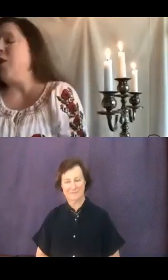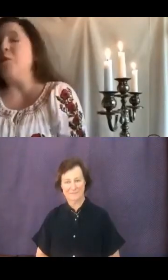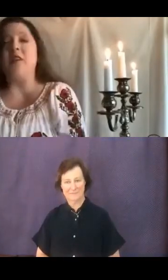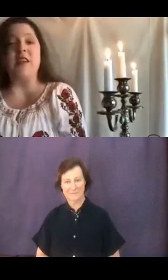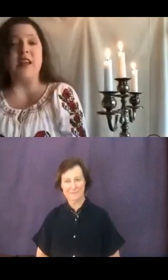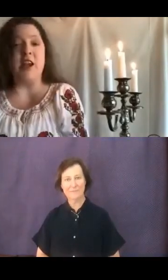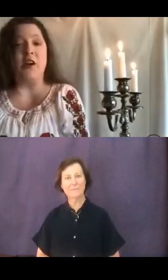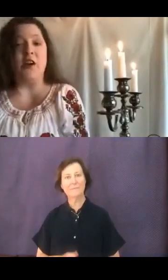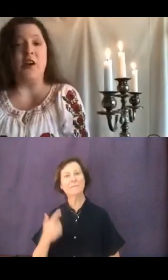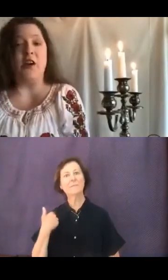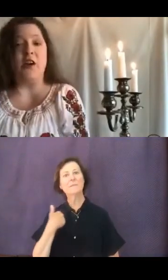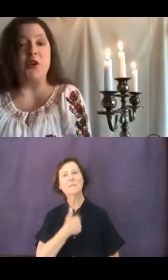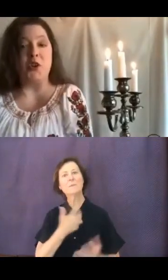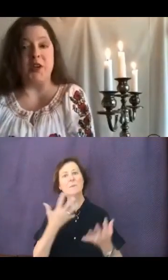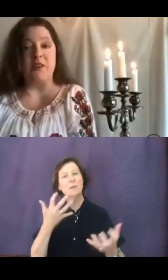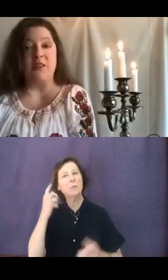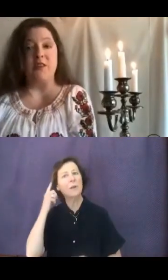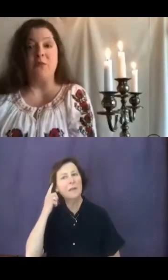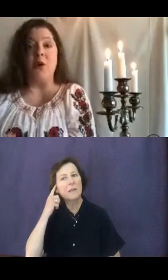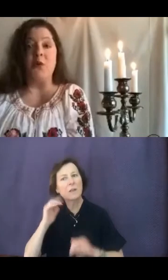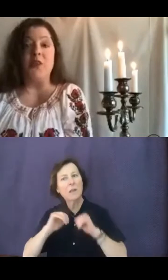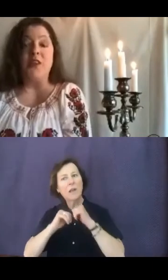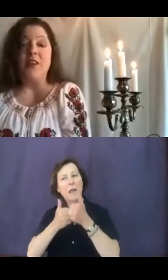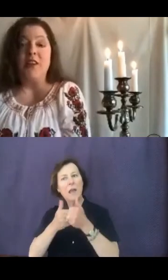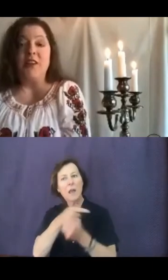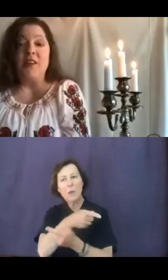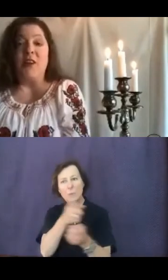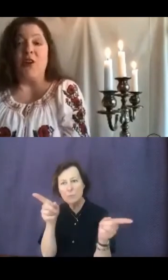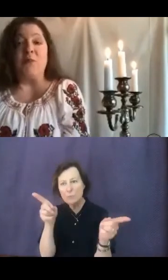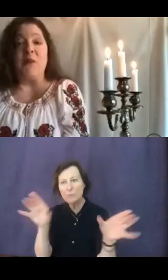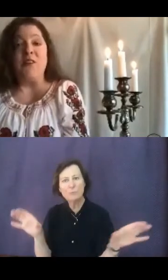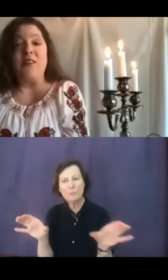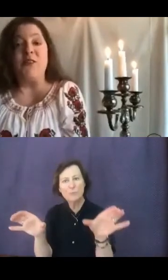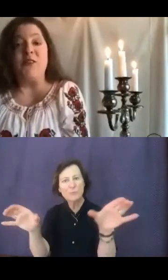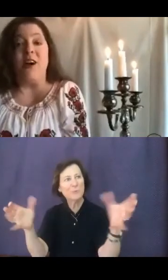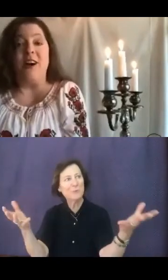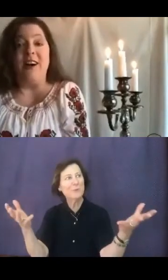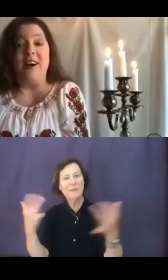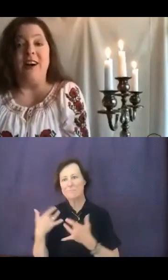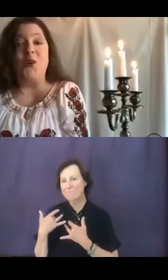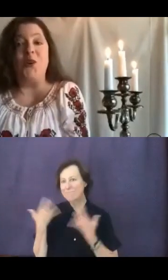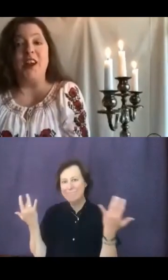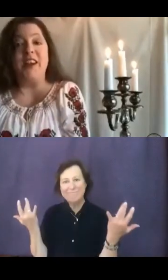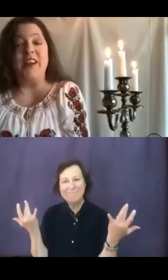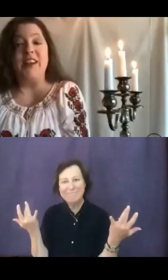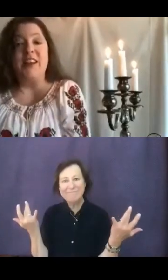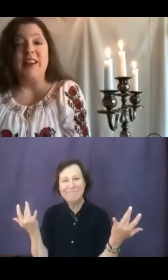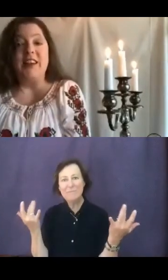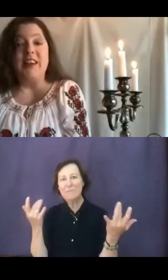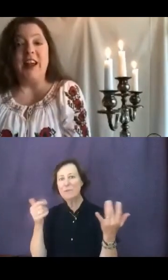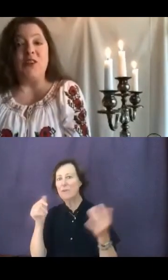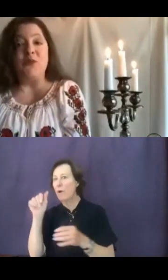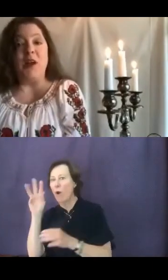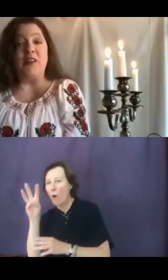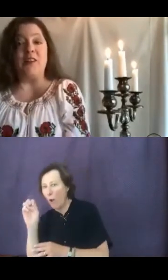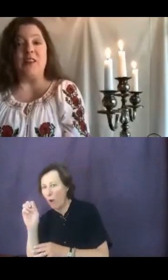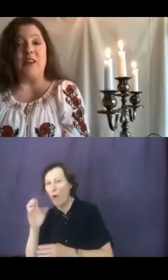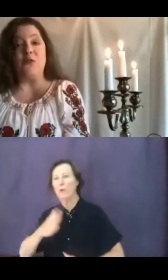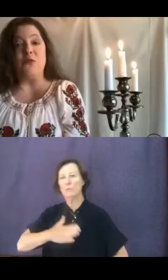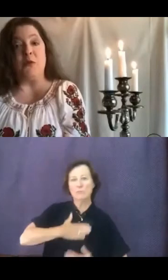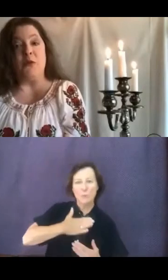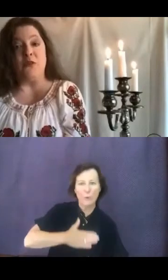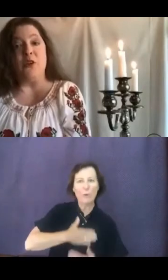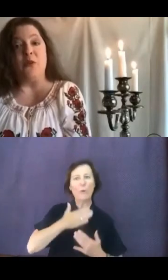We want to hear how you are doing, both your experiences of awe and joy, as well